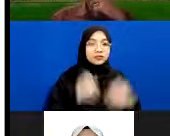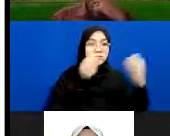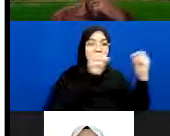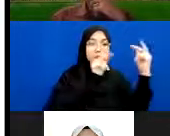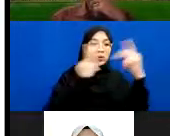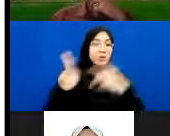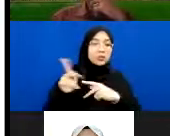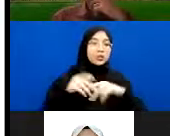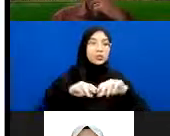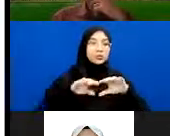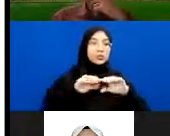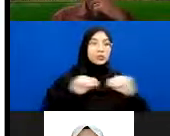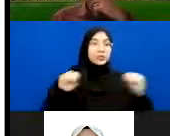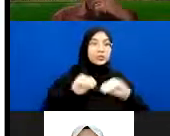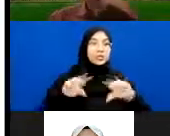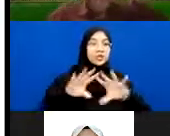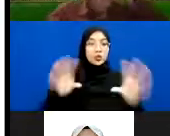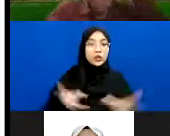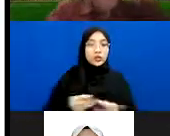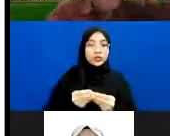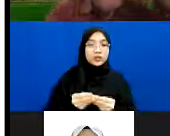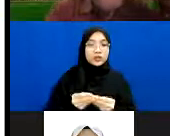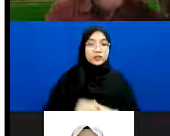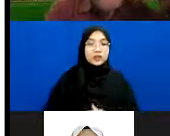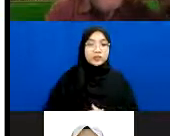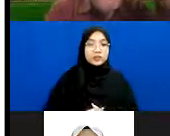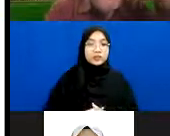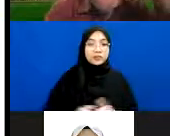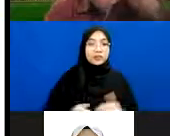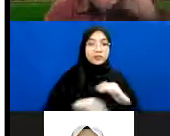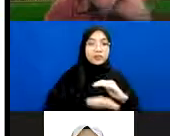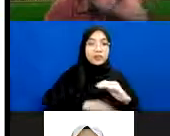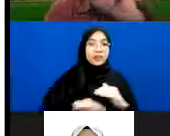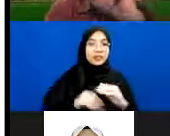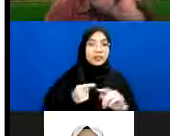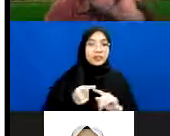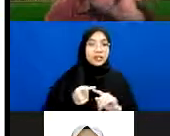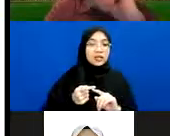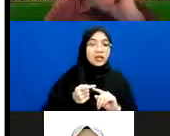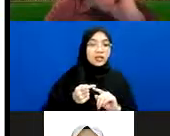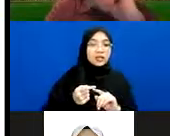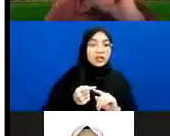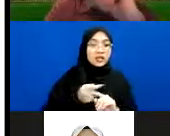The concept of inclusion education. Based on Paraskevi G